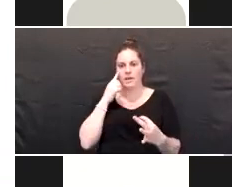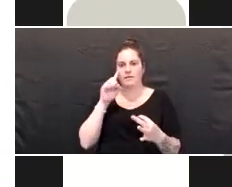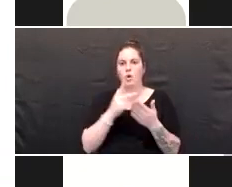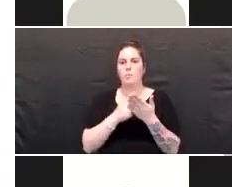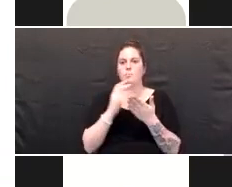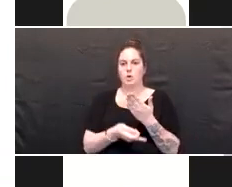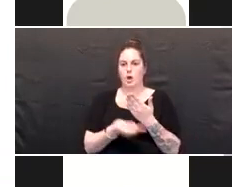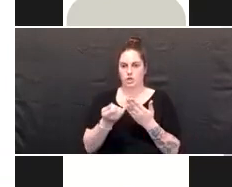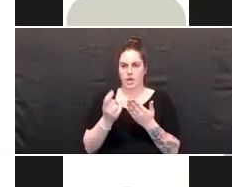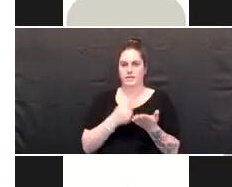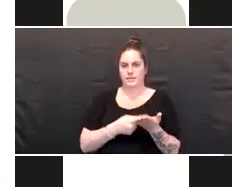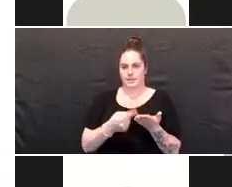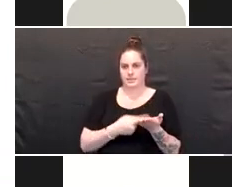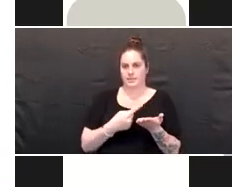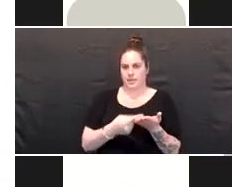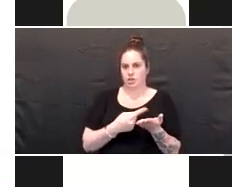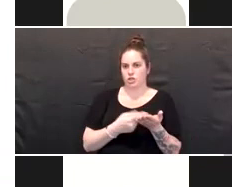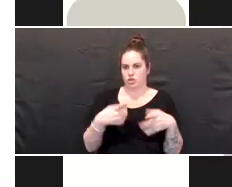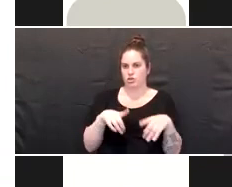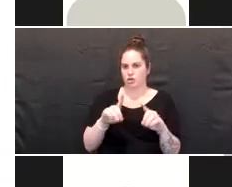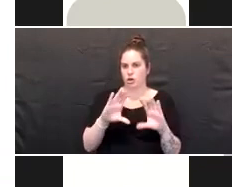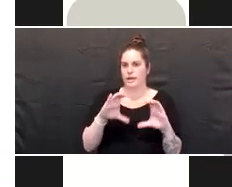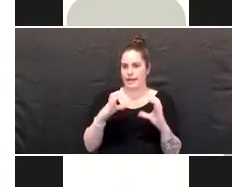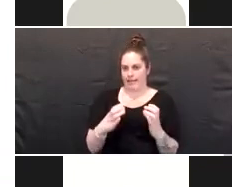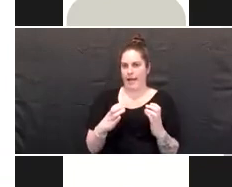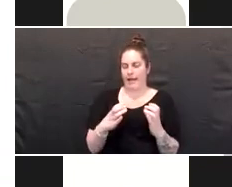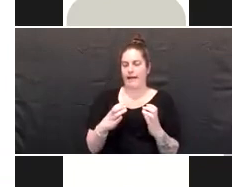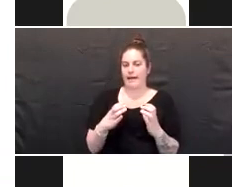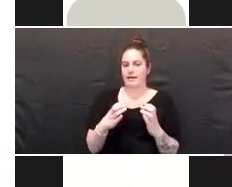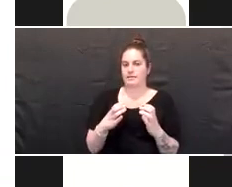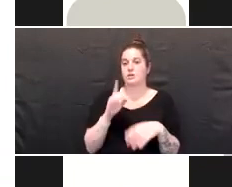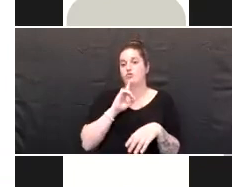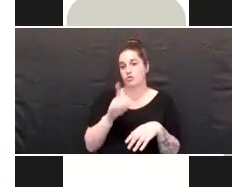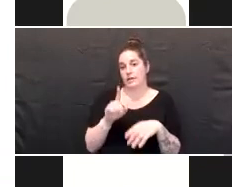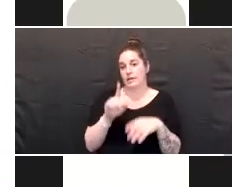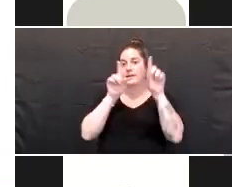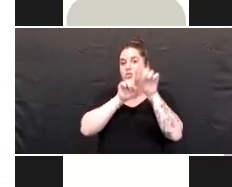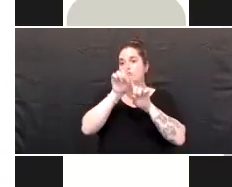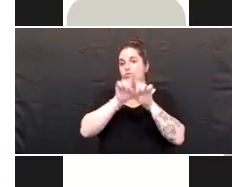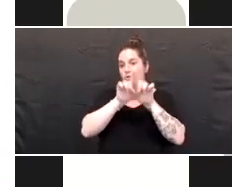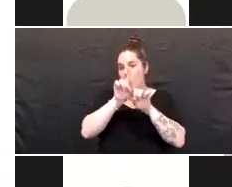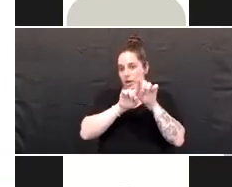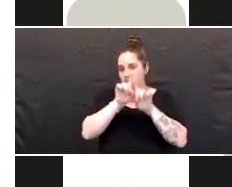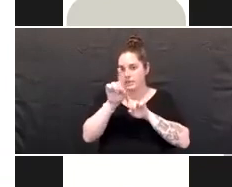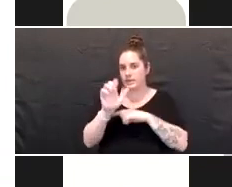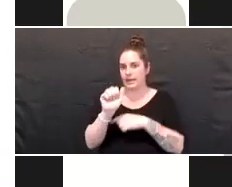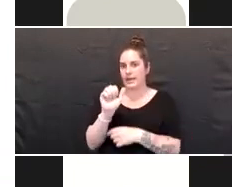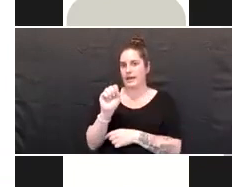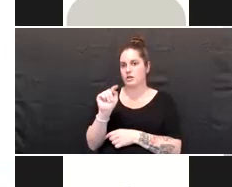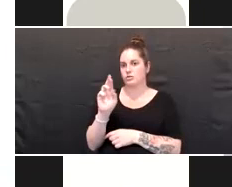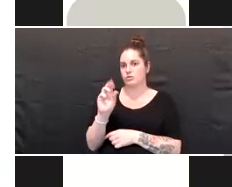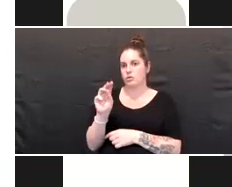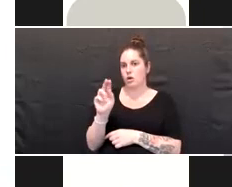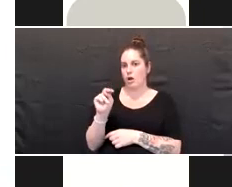because actually, um, the astronomy overview you work through on your own, and the